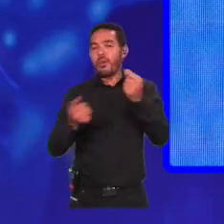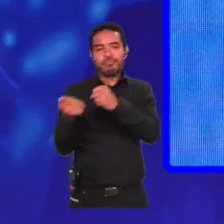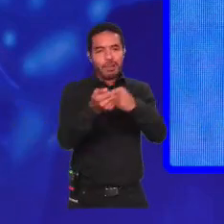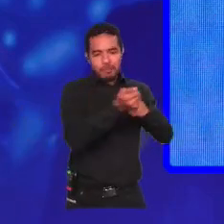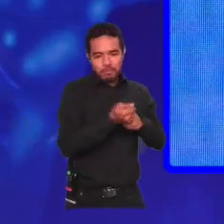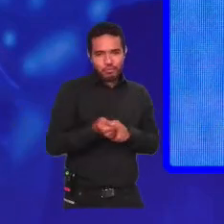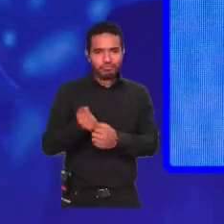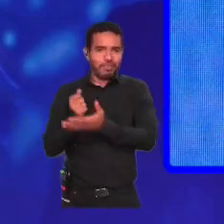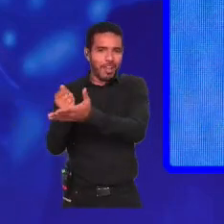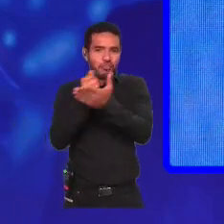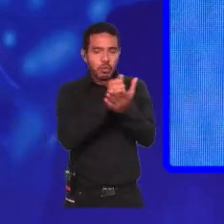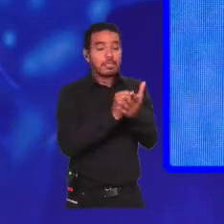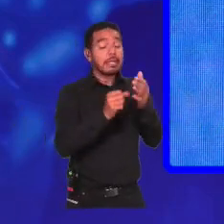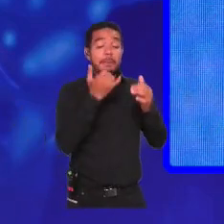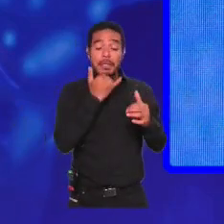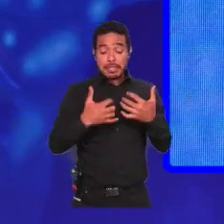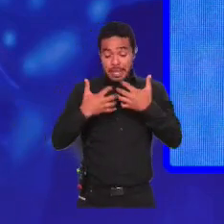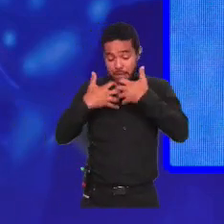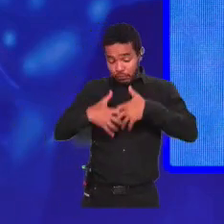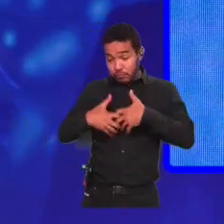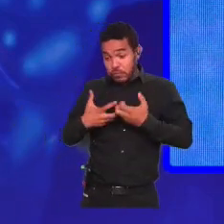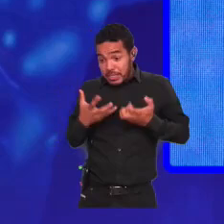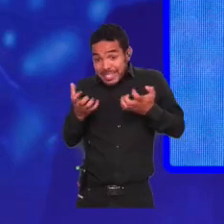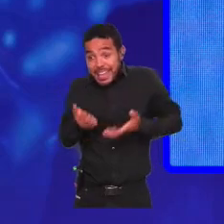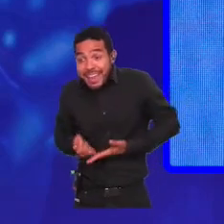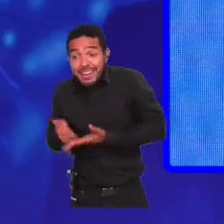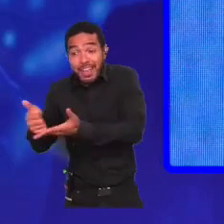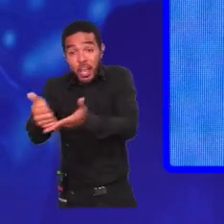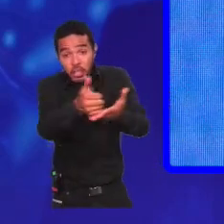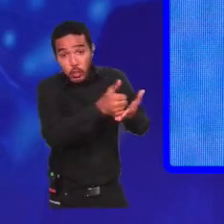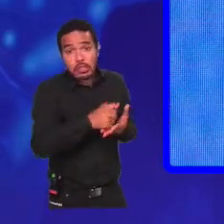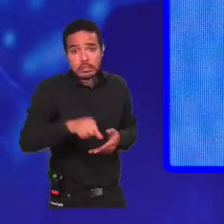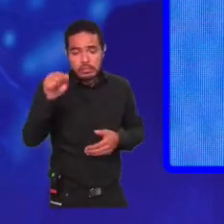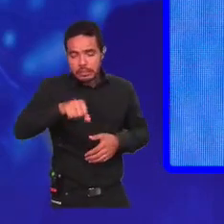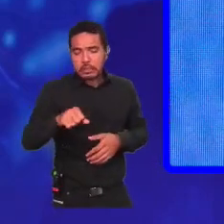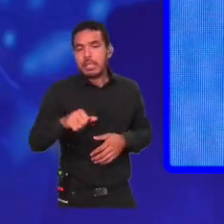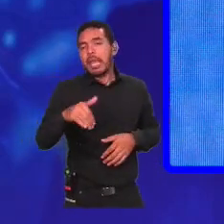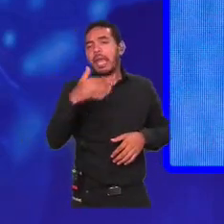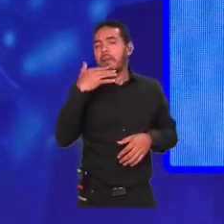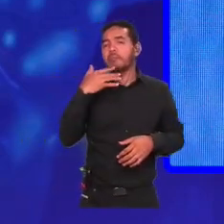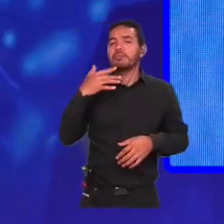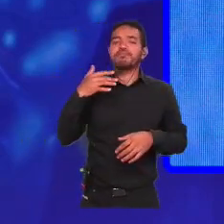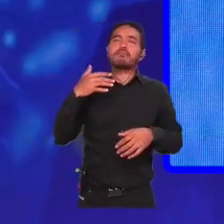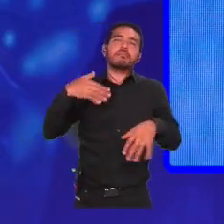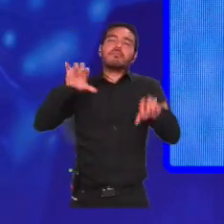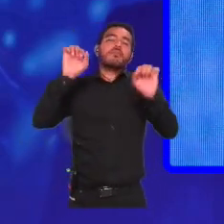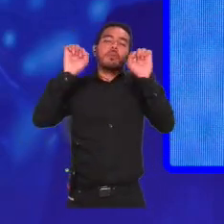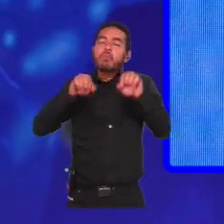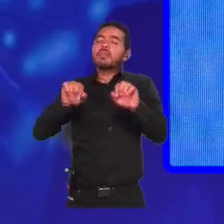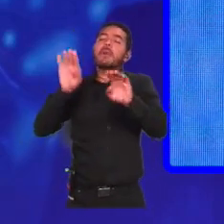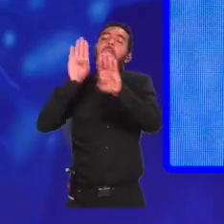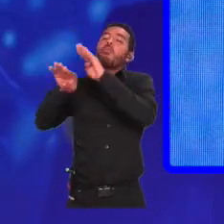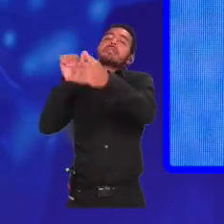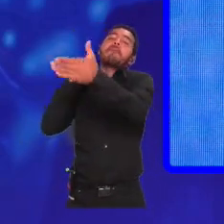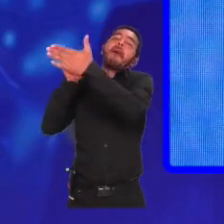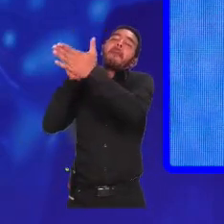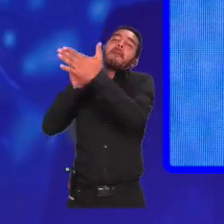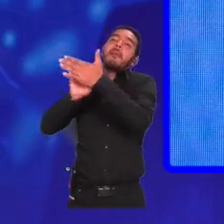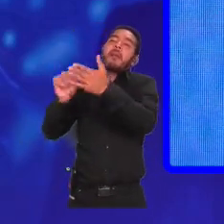Knock on those doors. Maybe nine will not open, but the one that will open will level you up. Like, there's so many, like, the